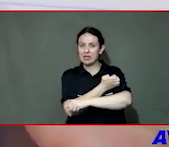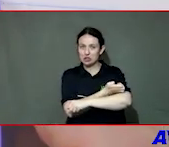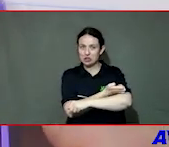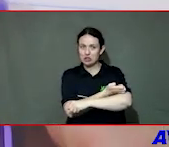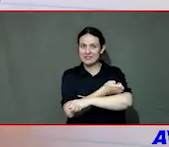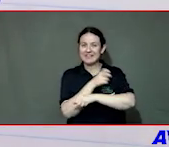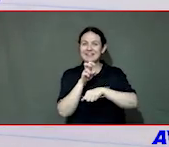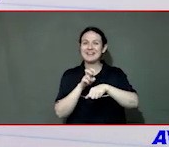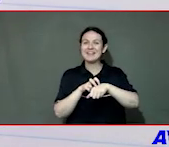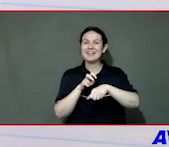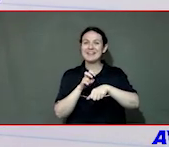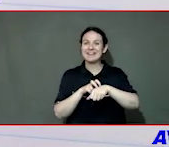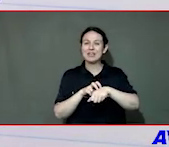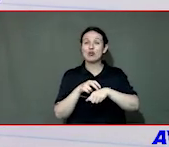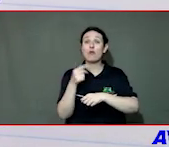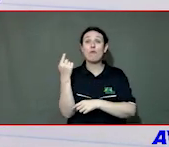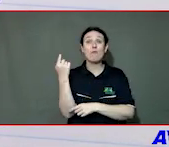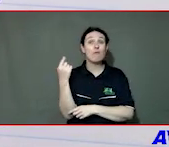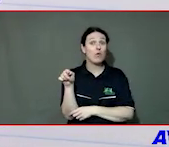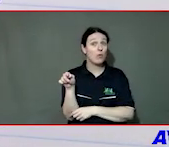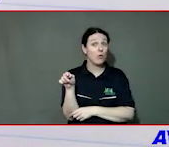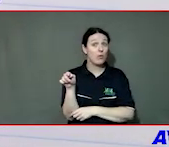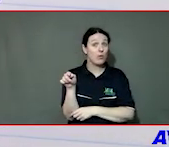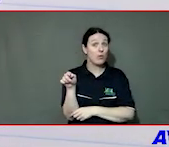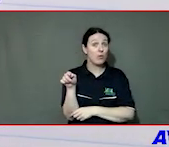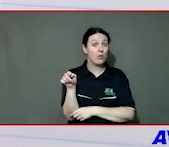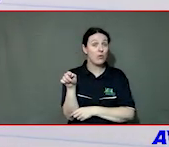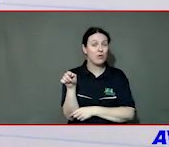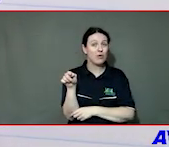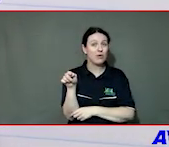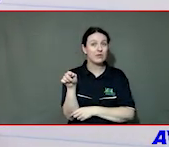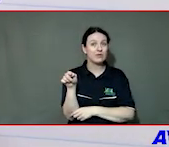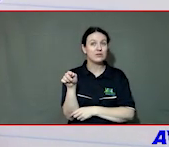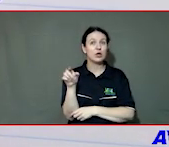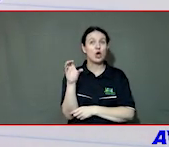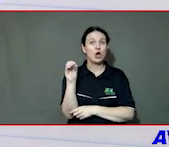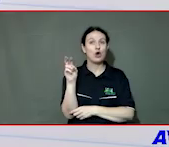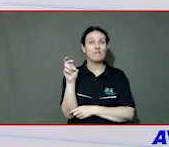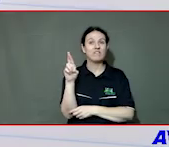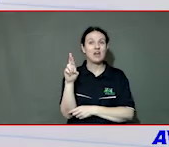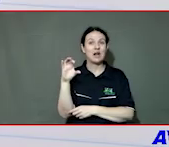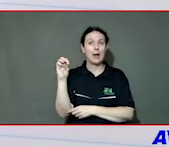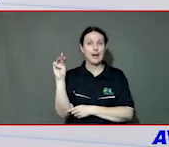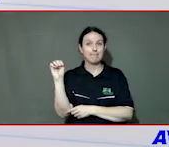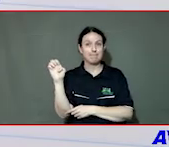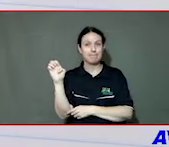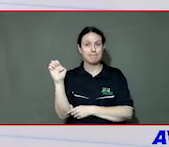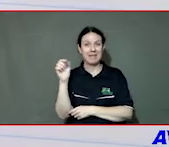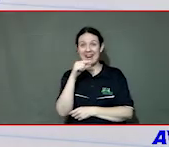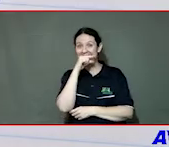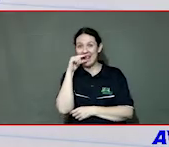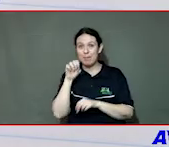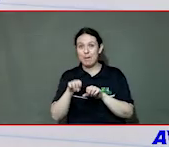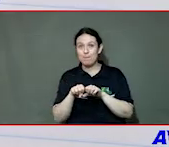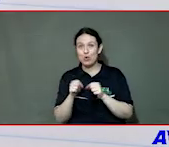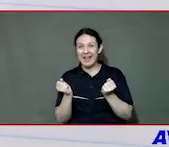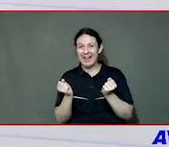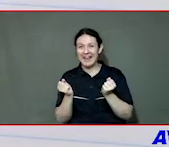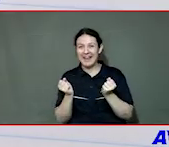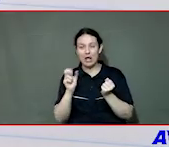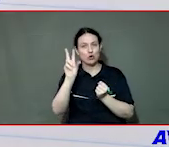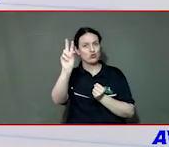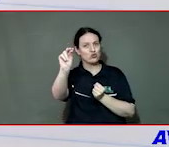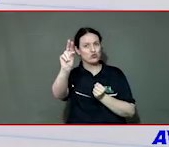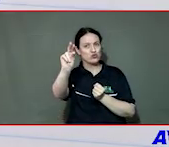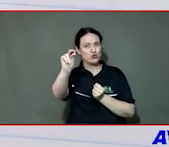needed to overcome. You don't break anything.